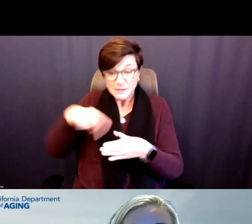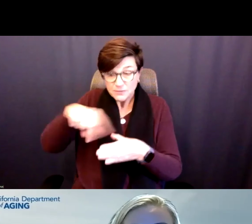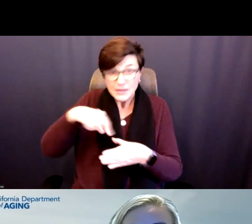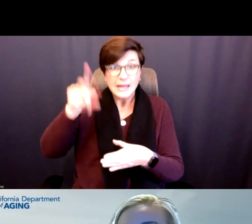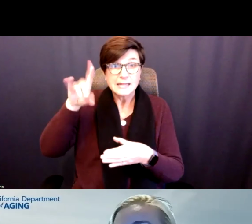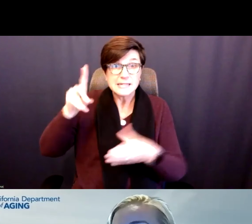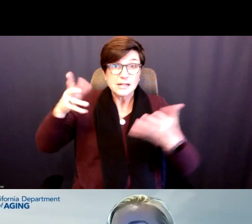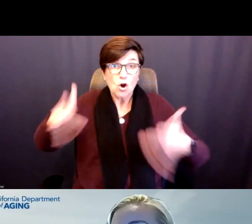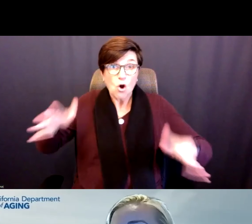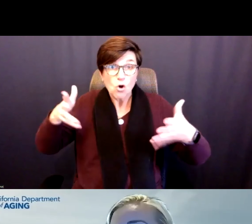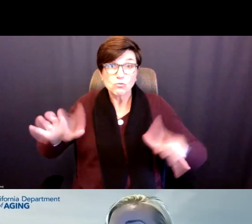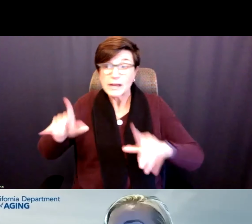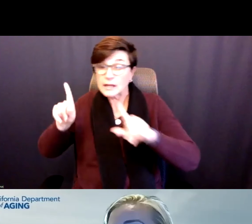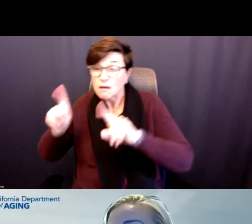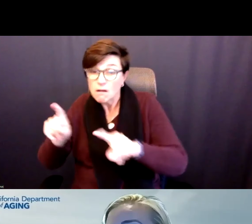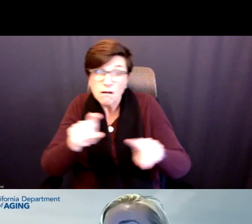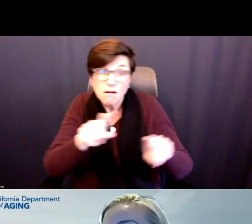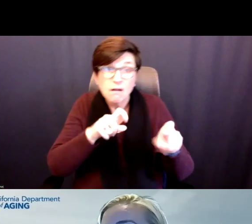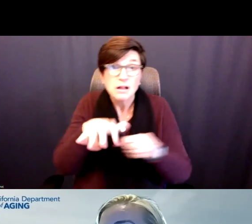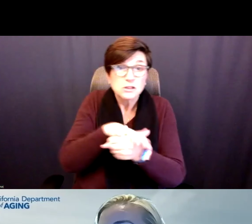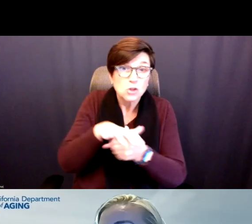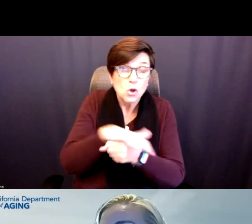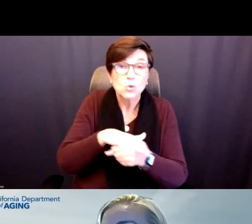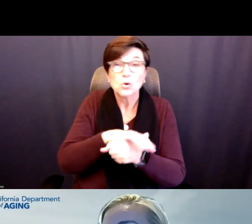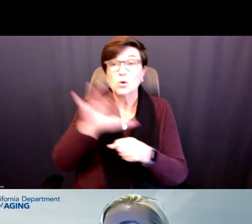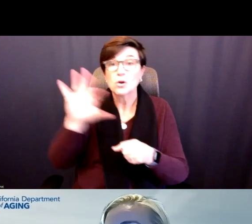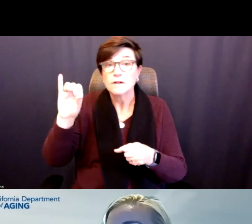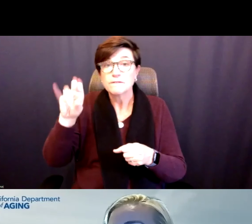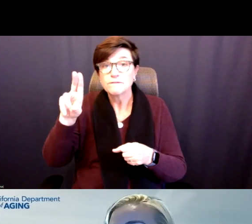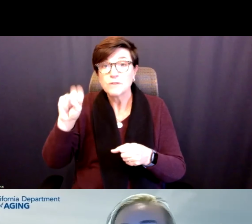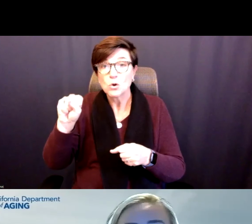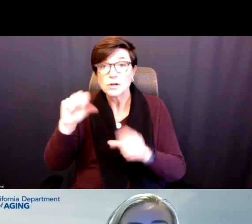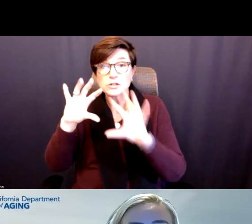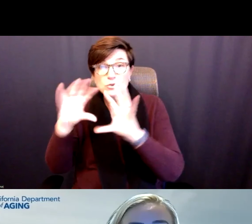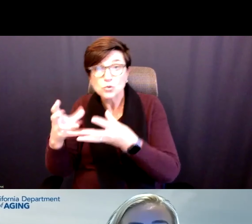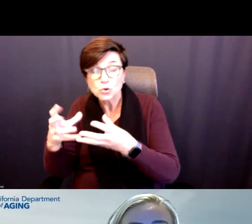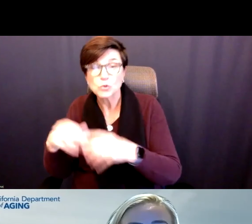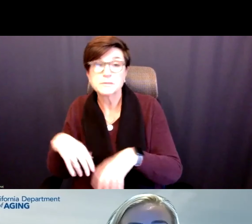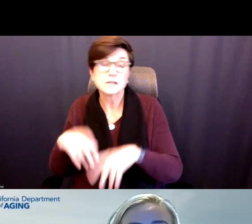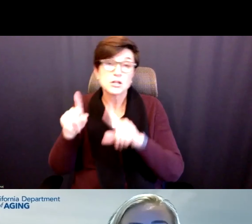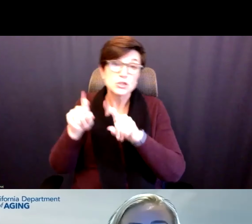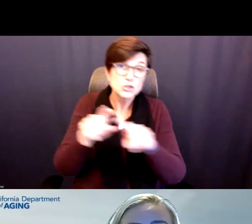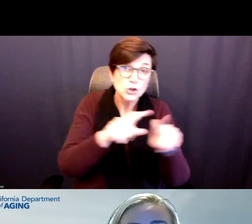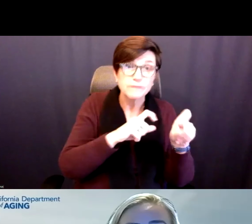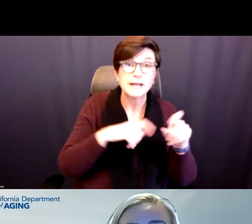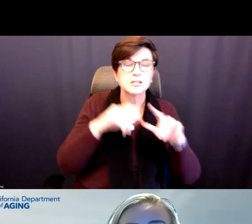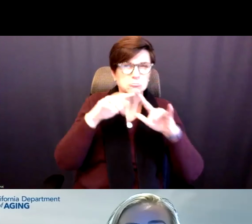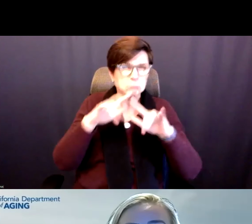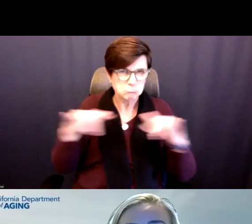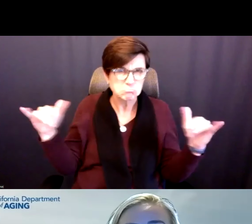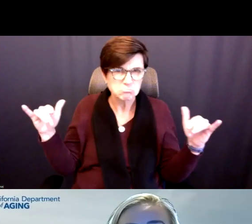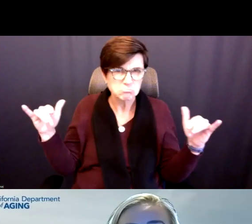halls, listening sessions, or focus groups. Because as you mentioned with the statewide MPA, it was so important to get that